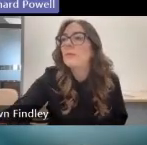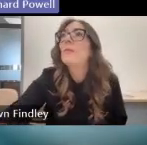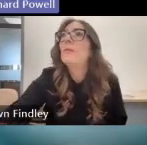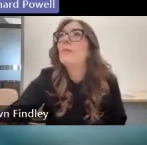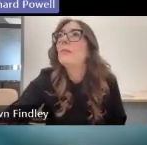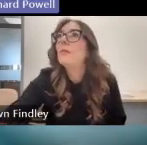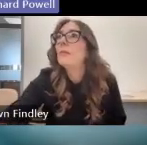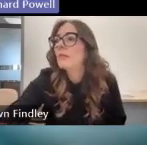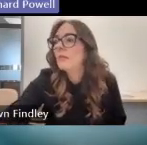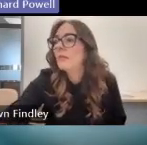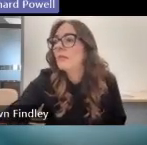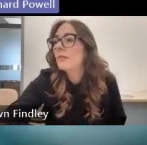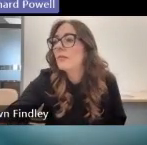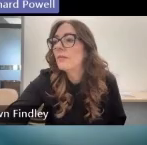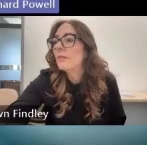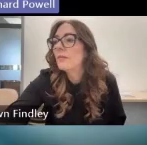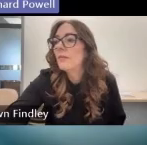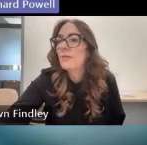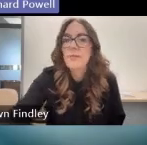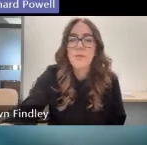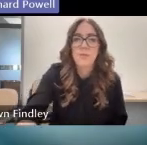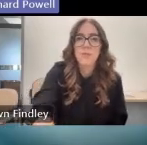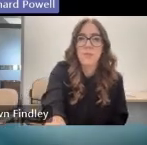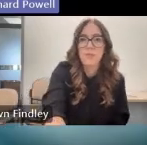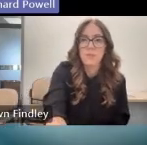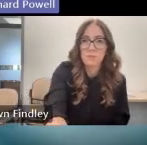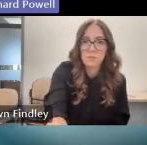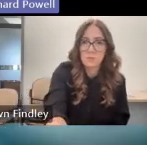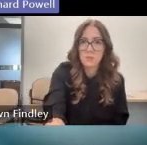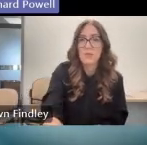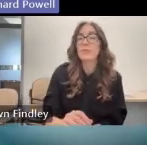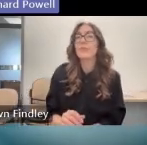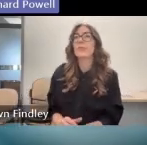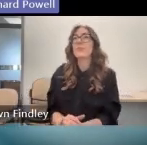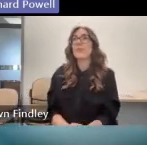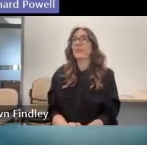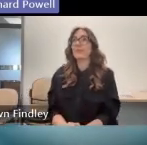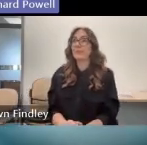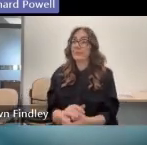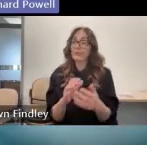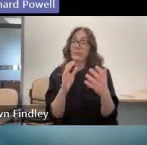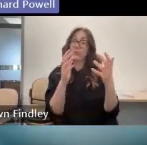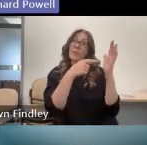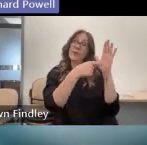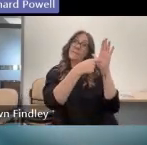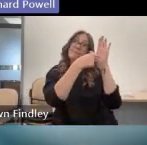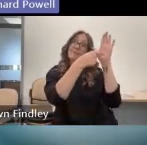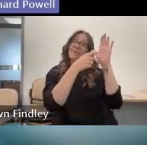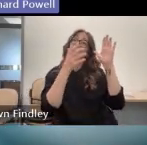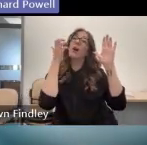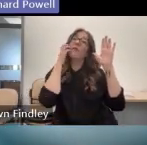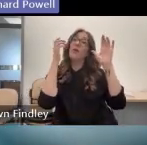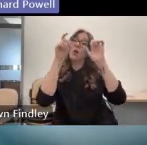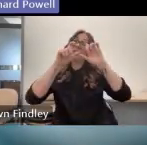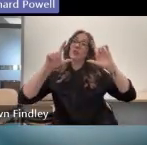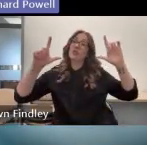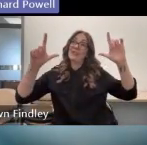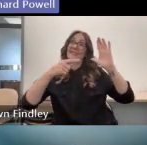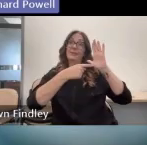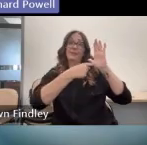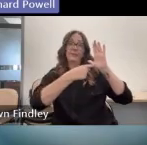okay, so hopefully everybody will be able to see my phone screen on there in front of them,